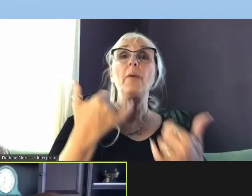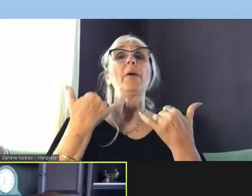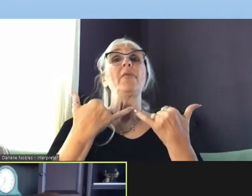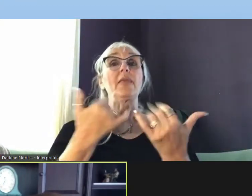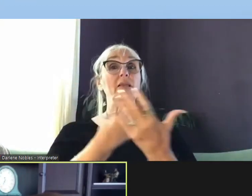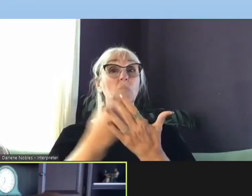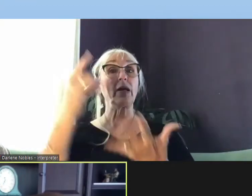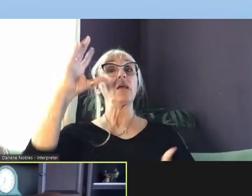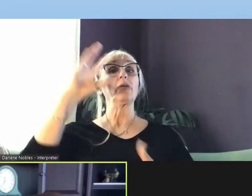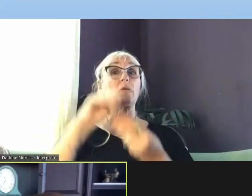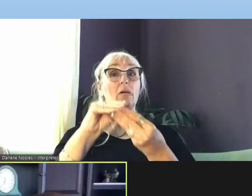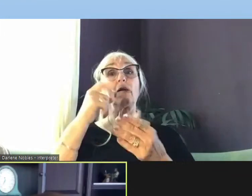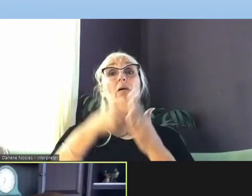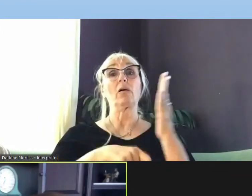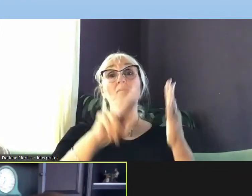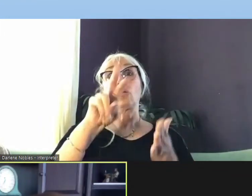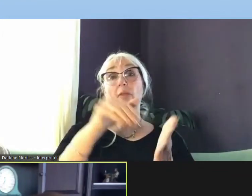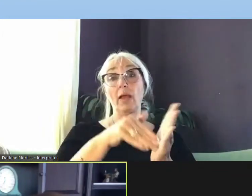would be